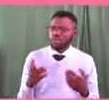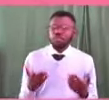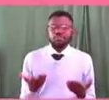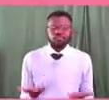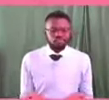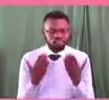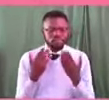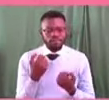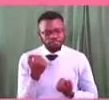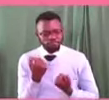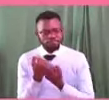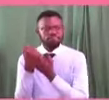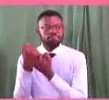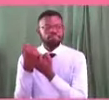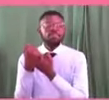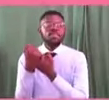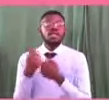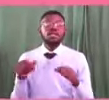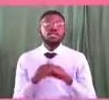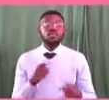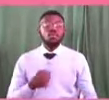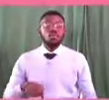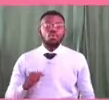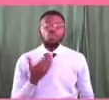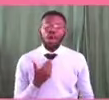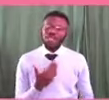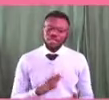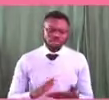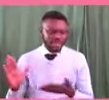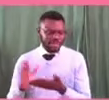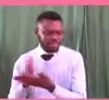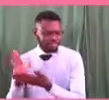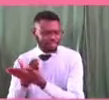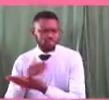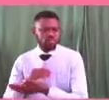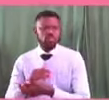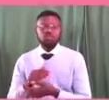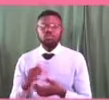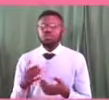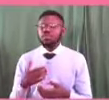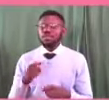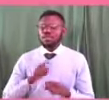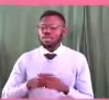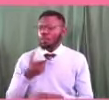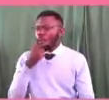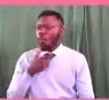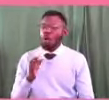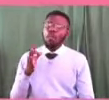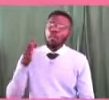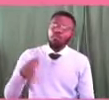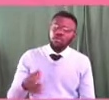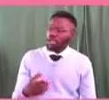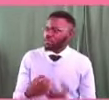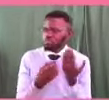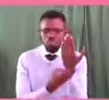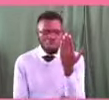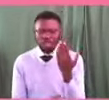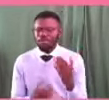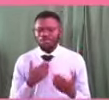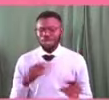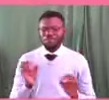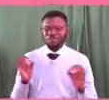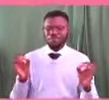cushion, so that we can also eliminate old age poverty. Many of the people